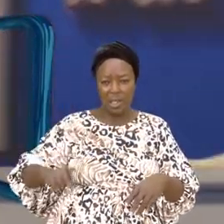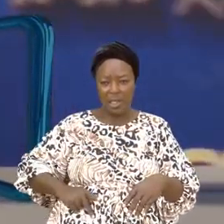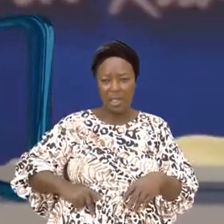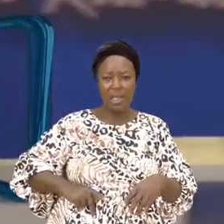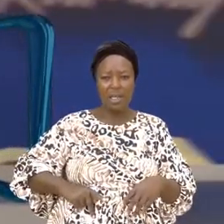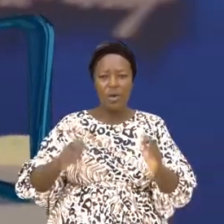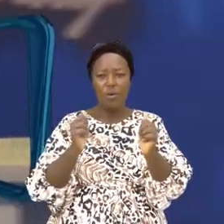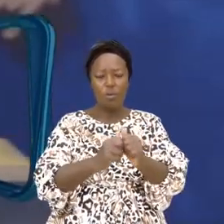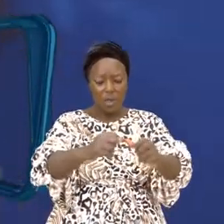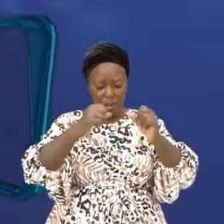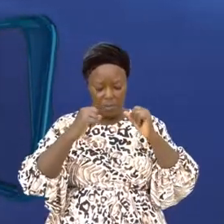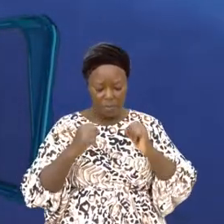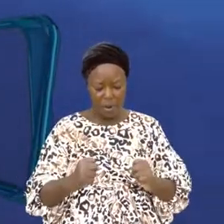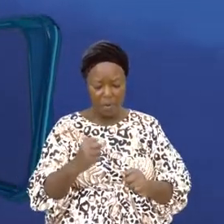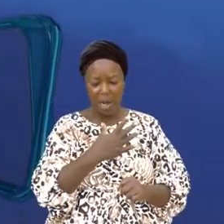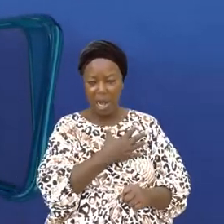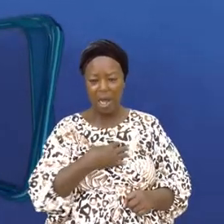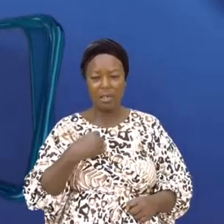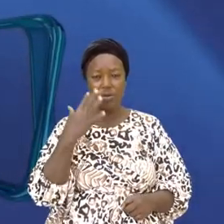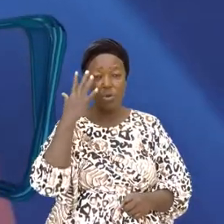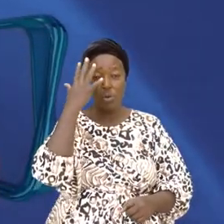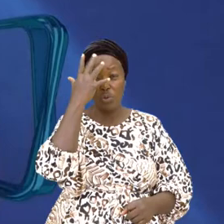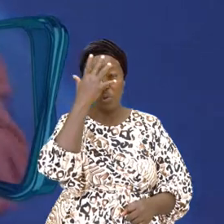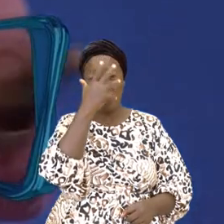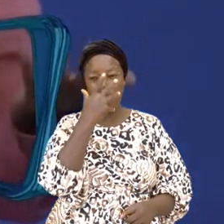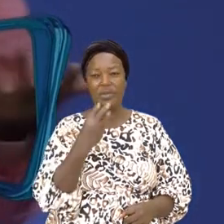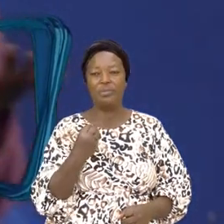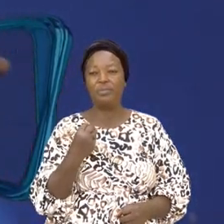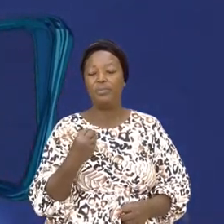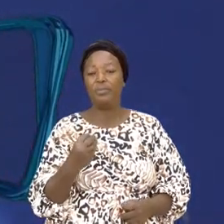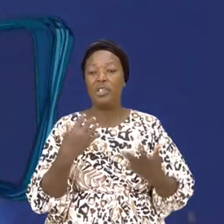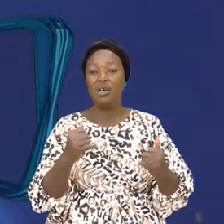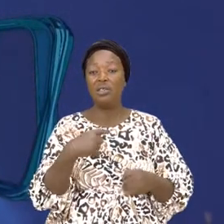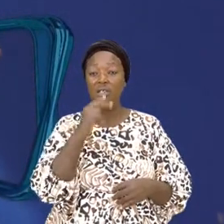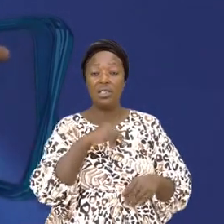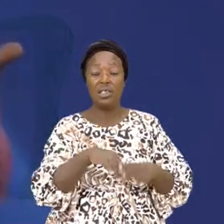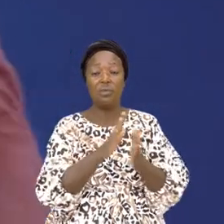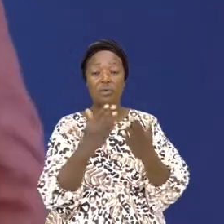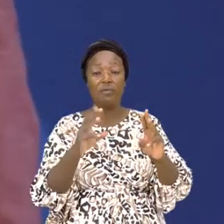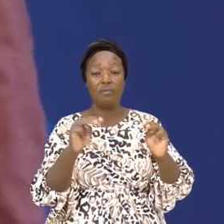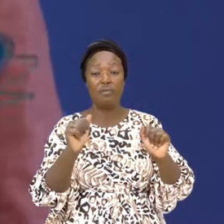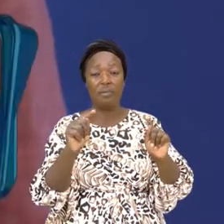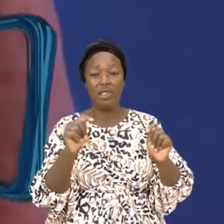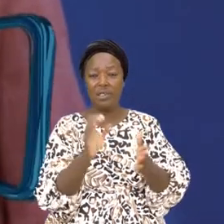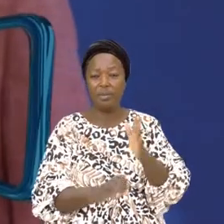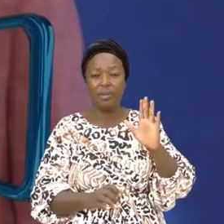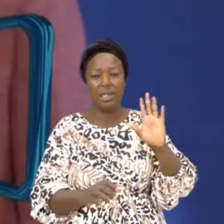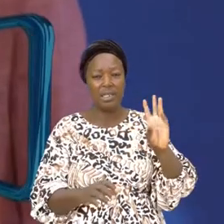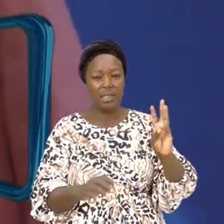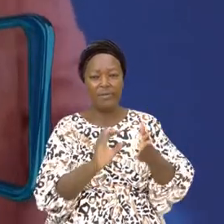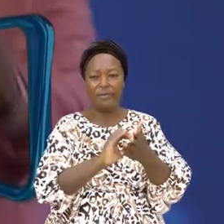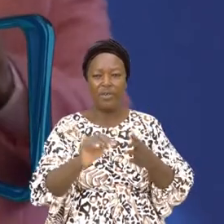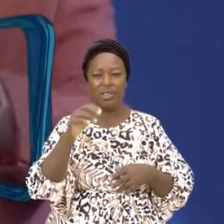power and glory. It tells us in Matthew chapter 6, reading there from verse